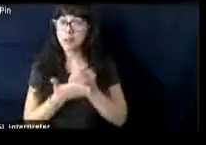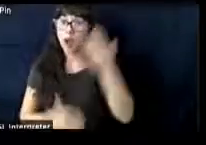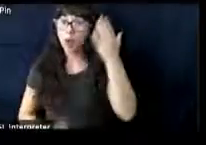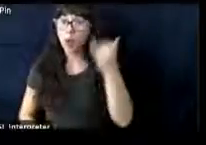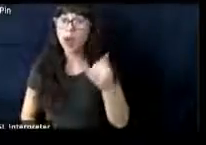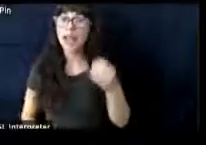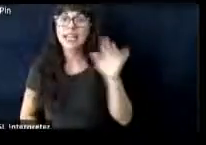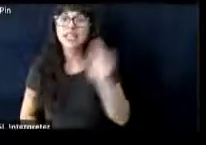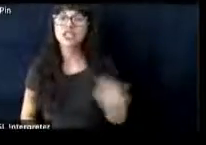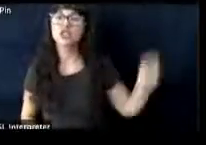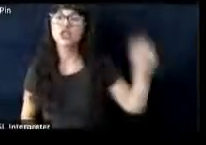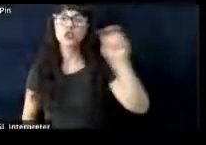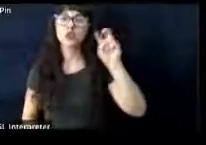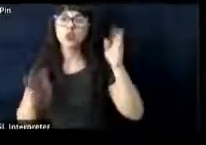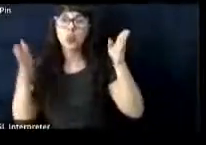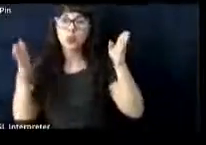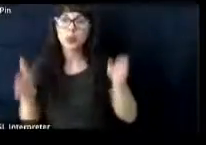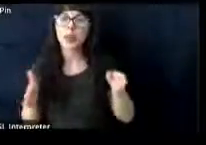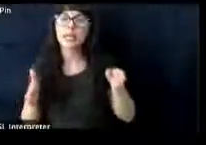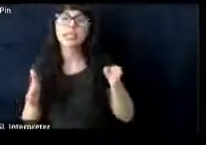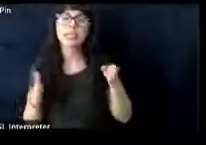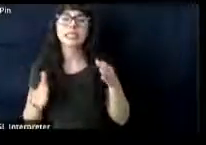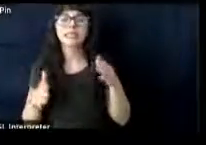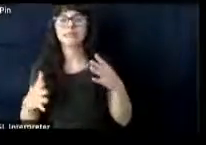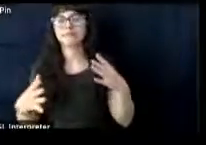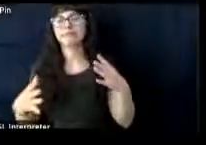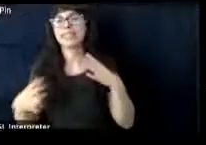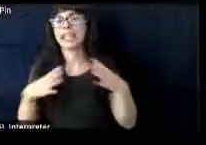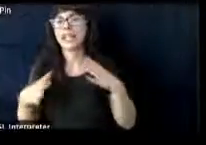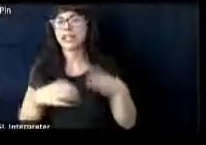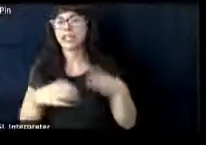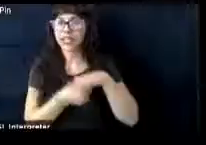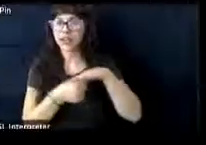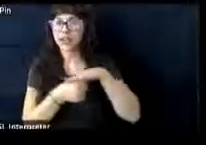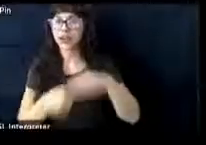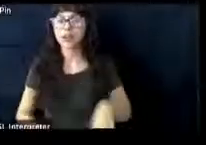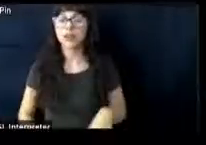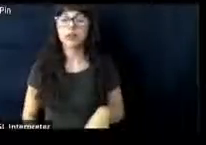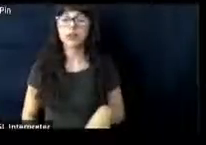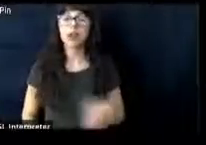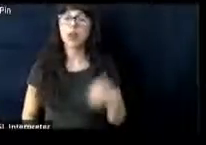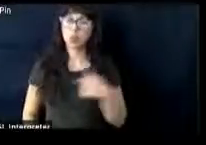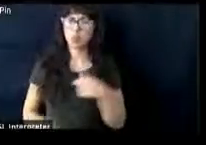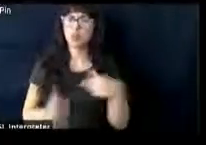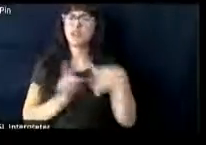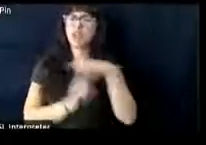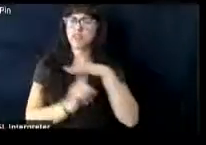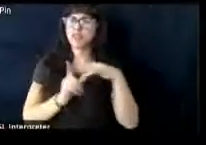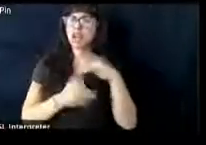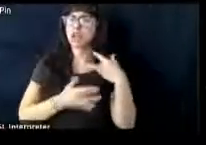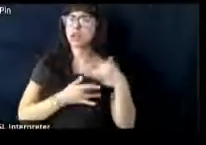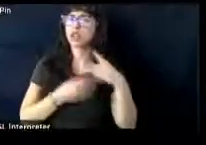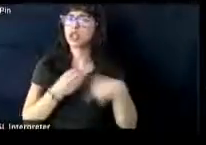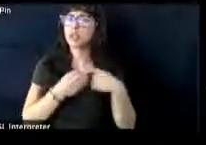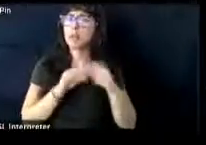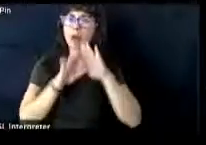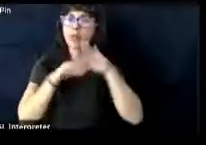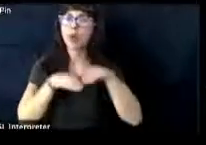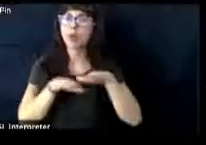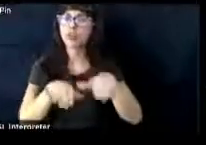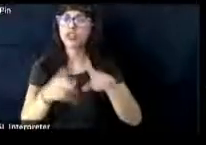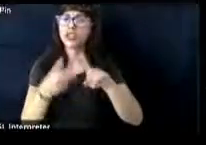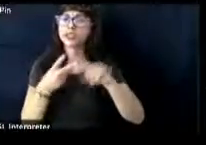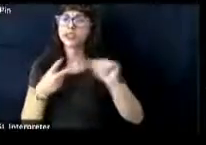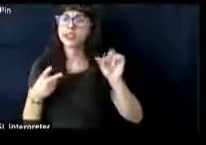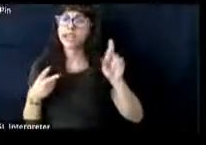tourist destination. We also share key environmental concerns when it comes to our oceans and our air. We